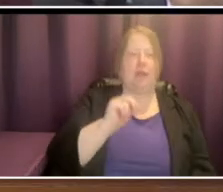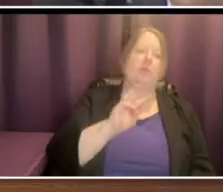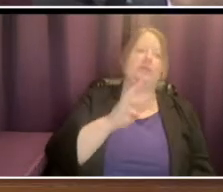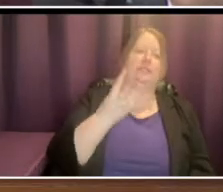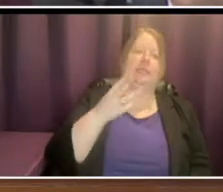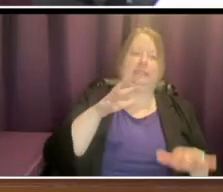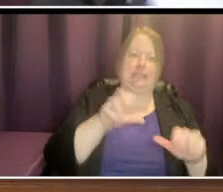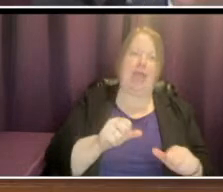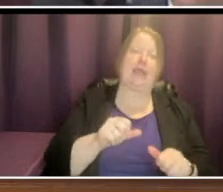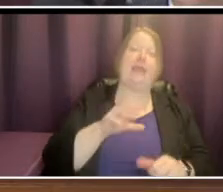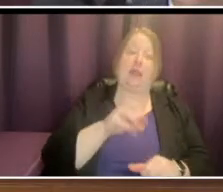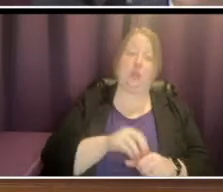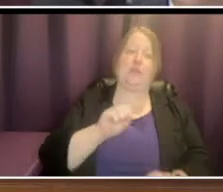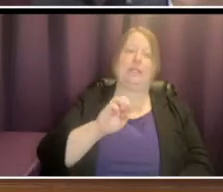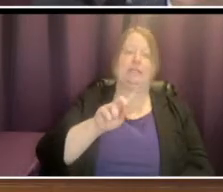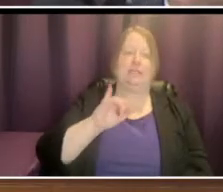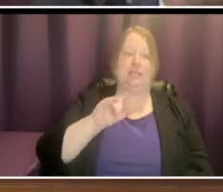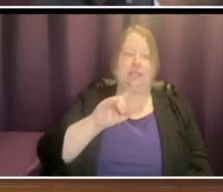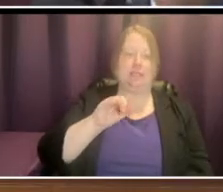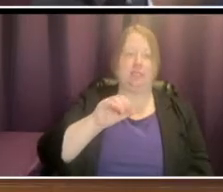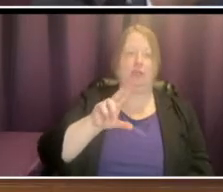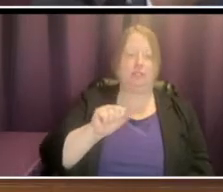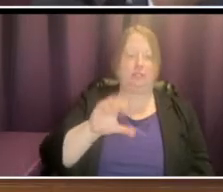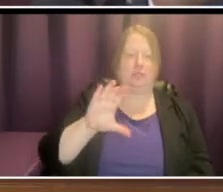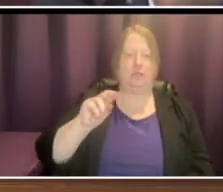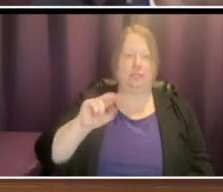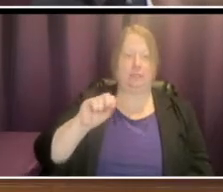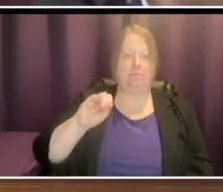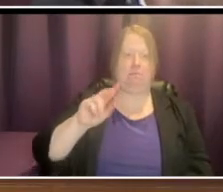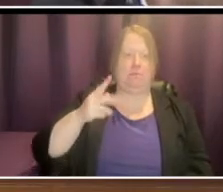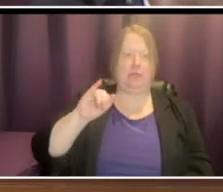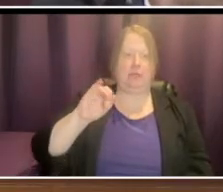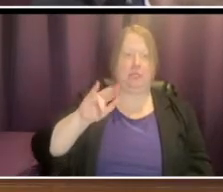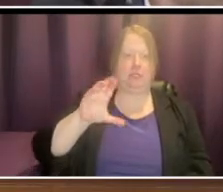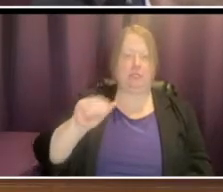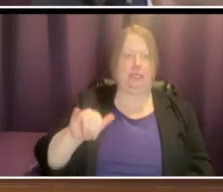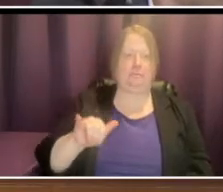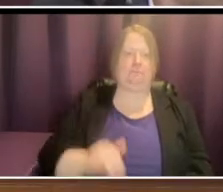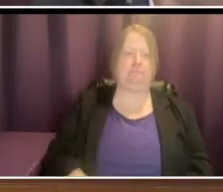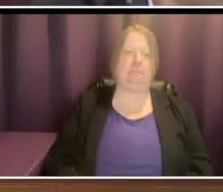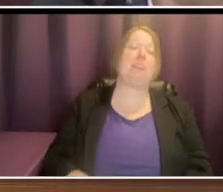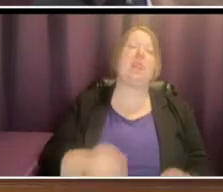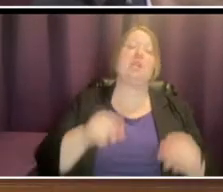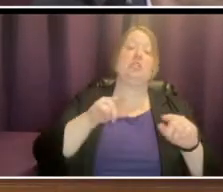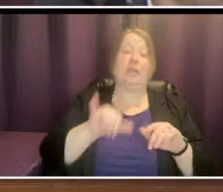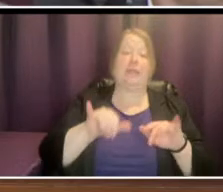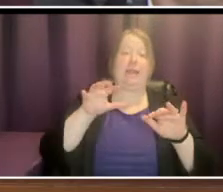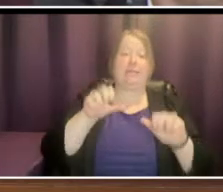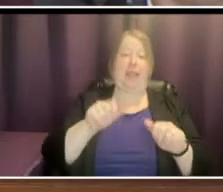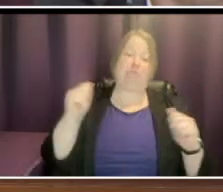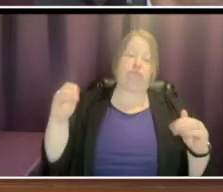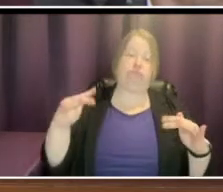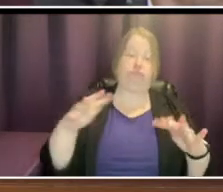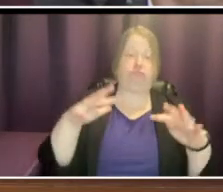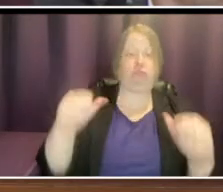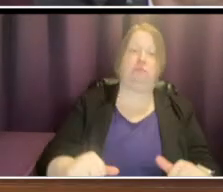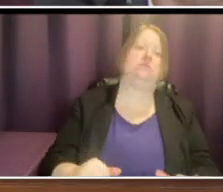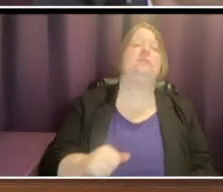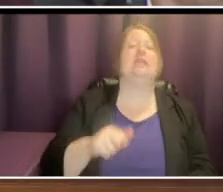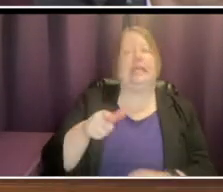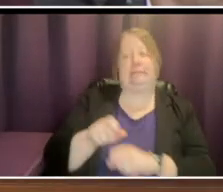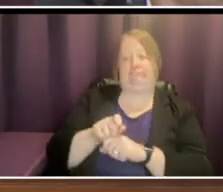including seditious conspiracy. During the attack, Tarrio sent a message to other Proud